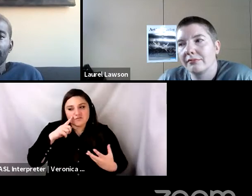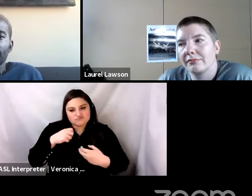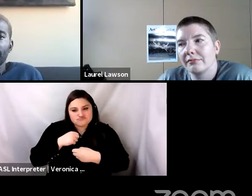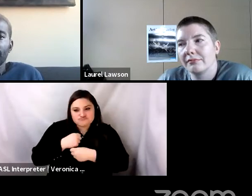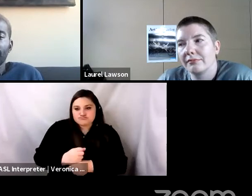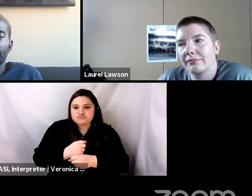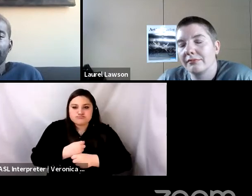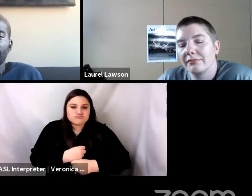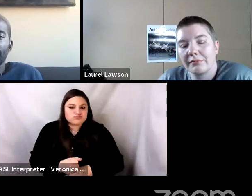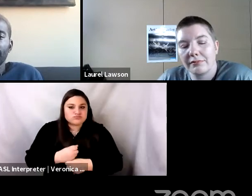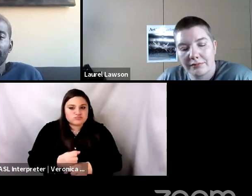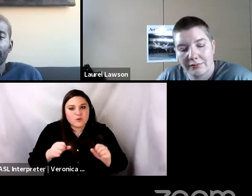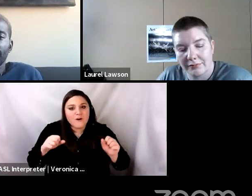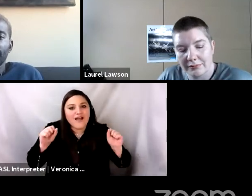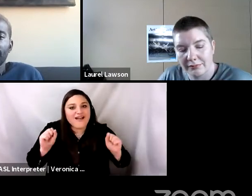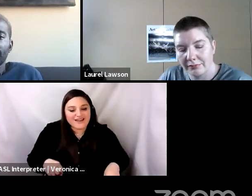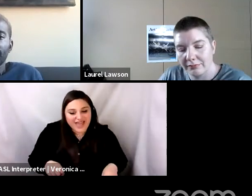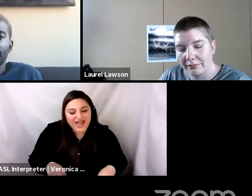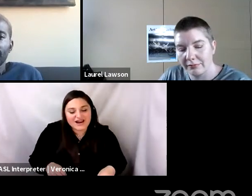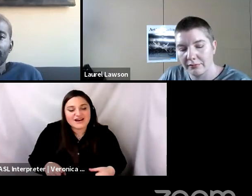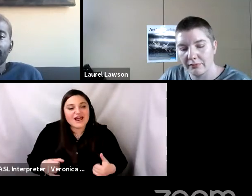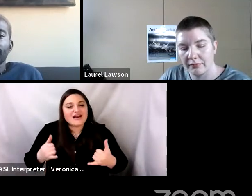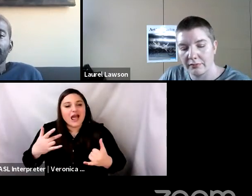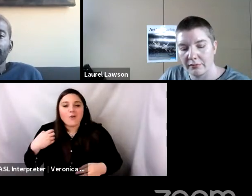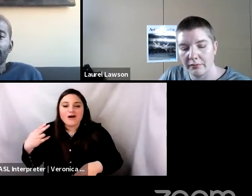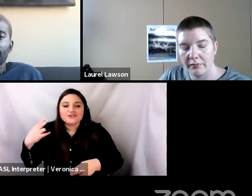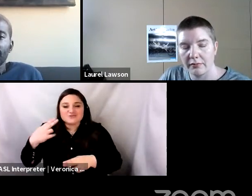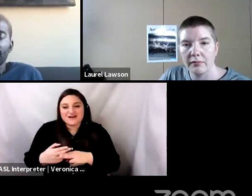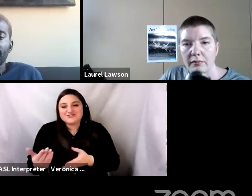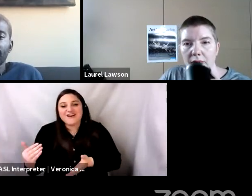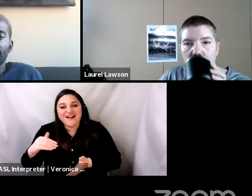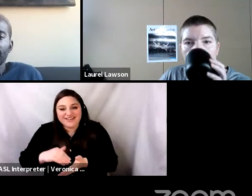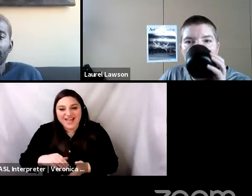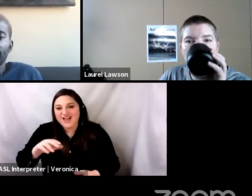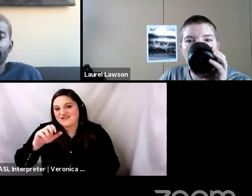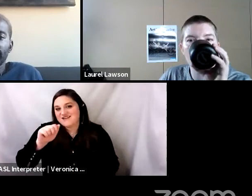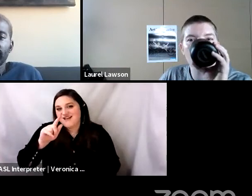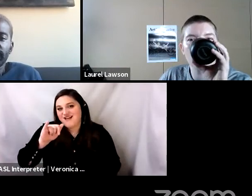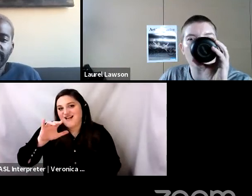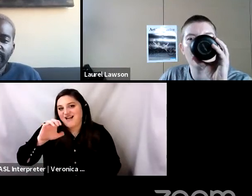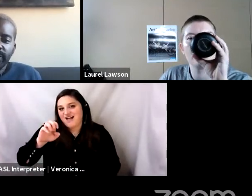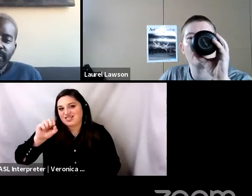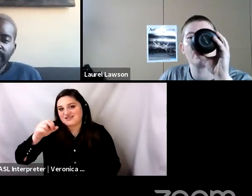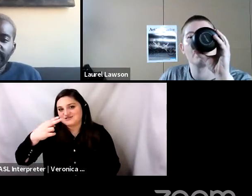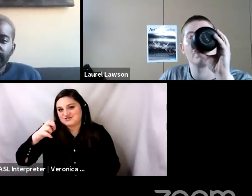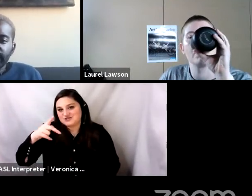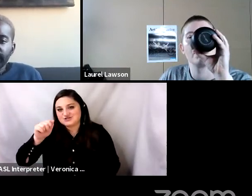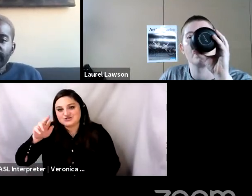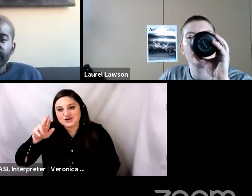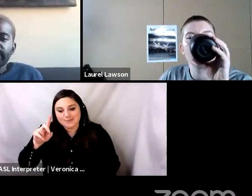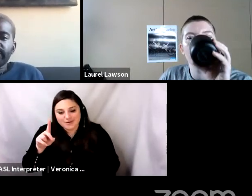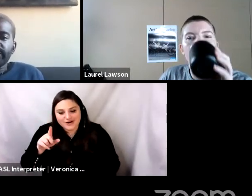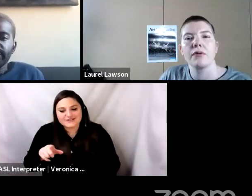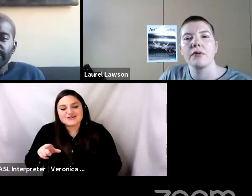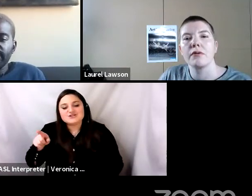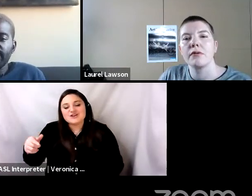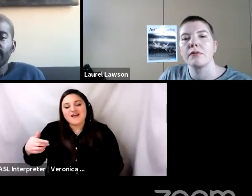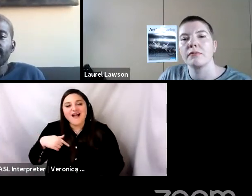remember there were these group meetings called the Disability Arts New York Task